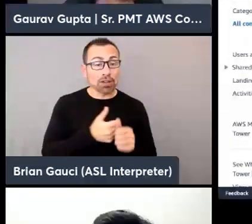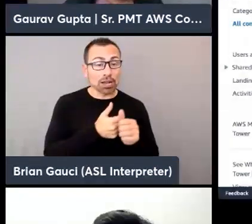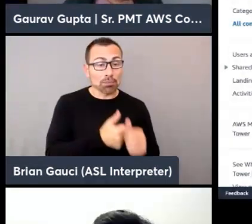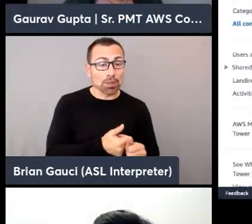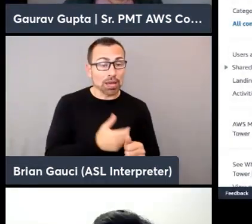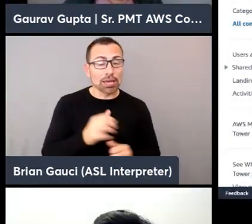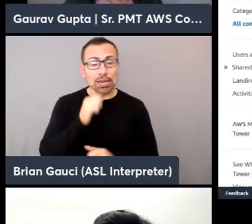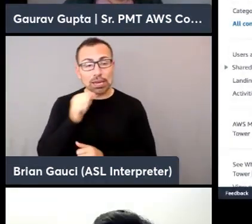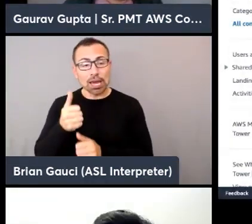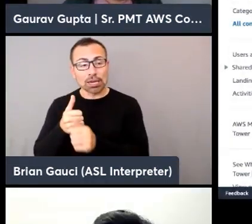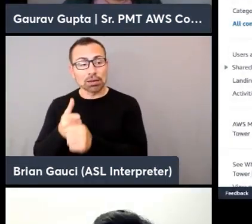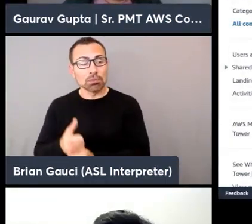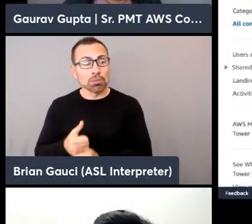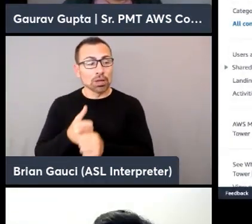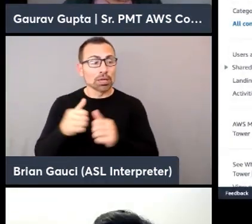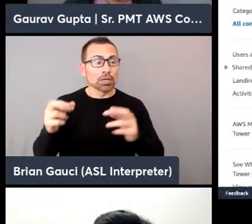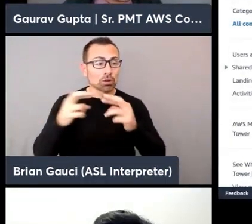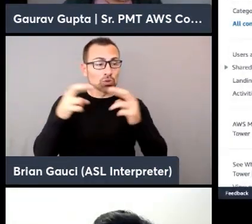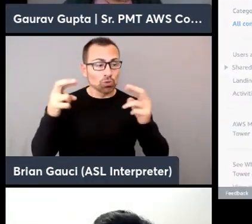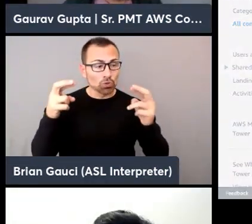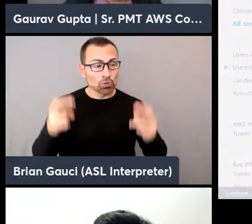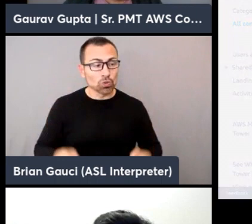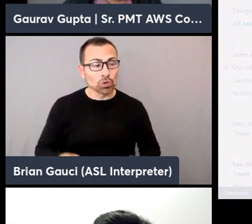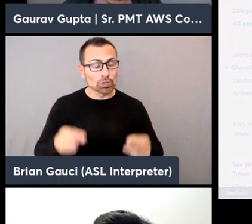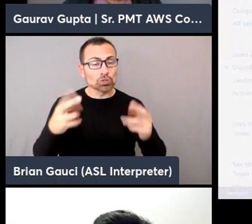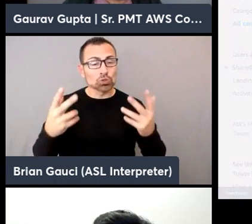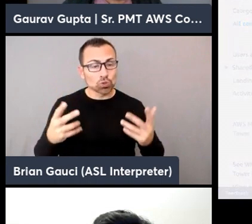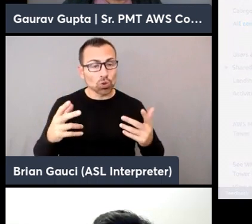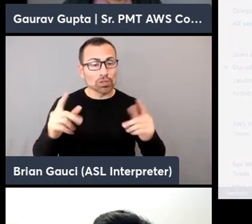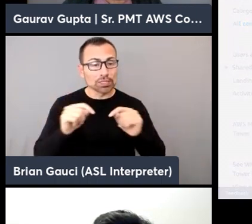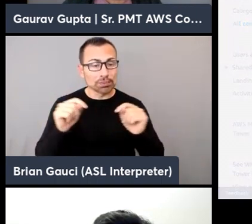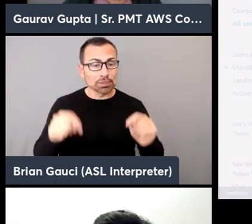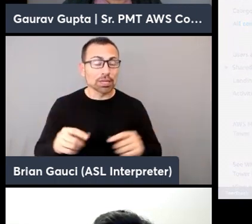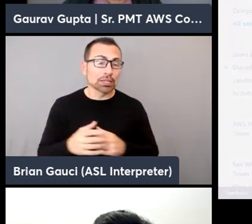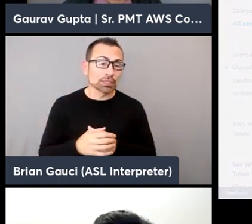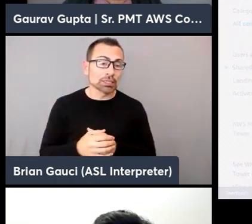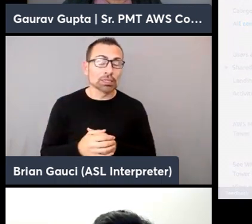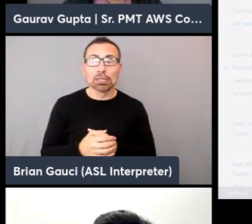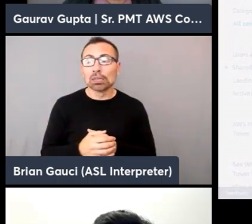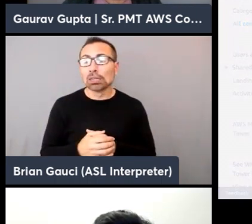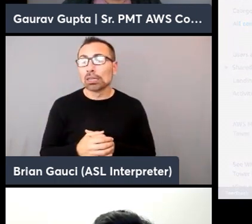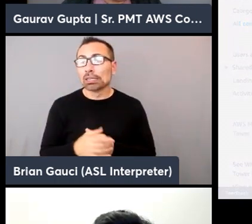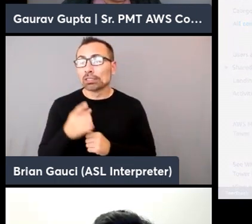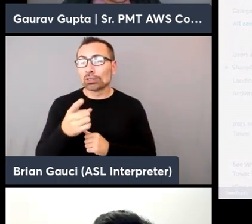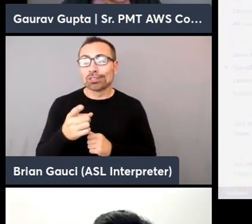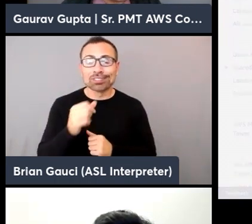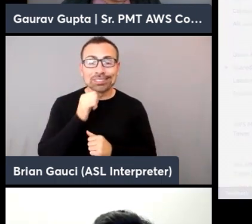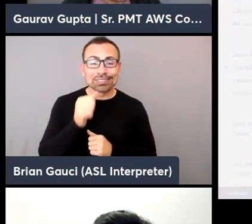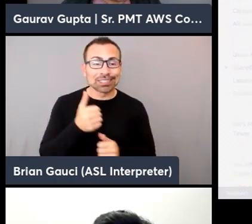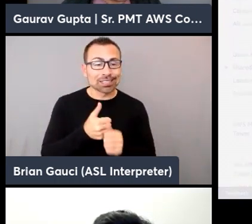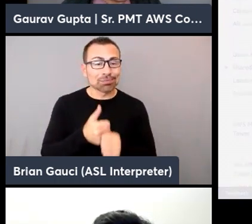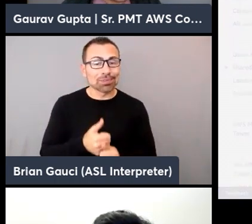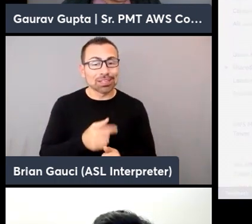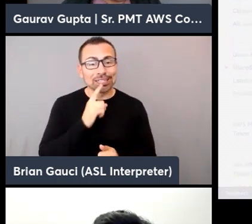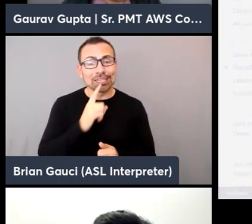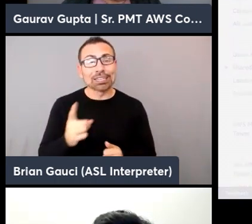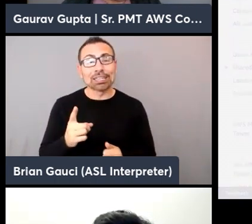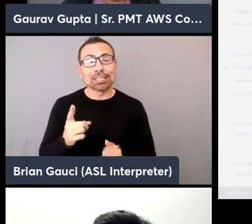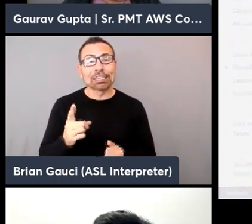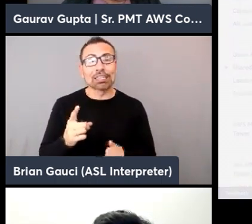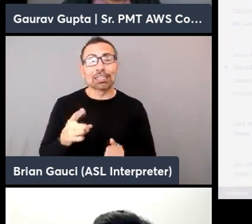template. So if I click onto the non-compliant resource template, it is basically a CloudFormation resource